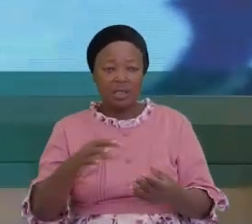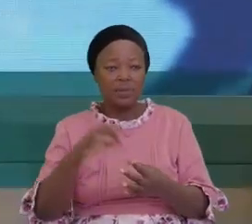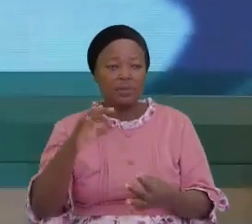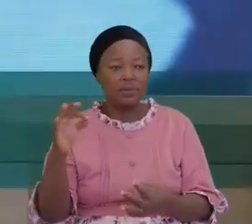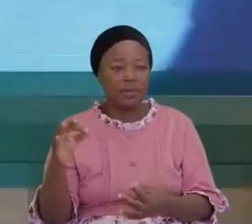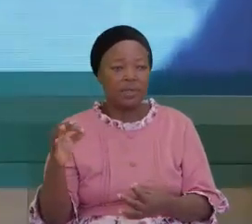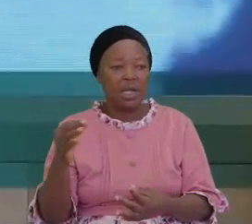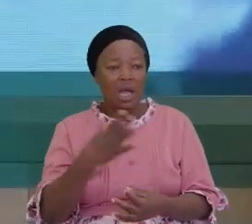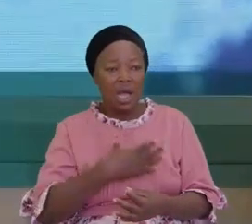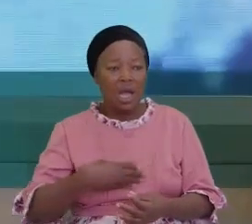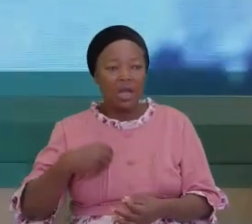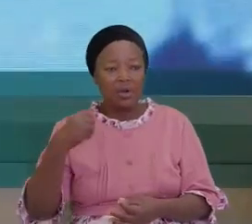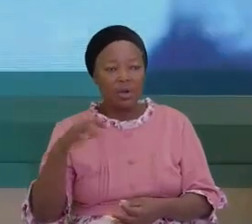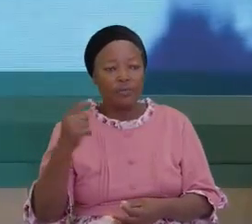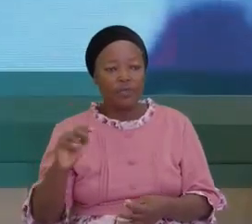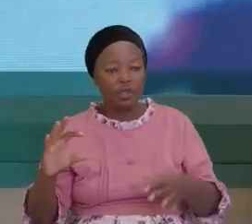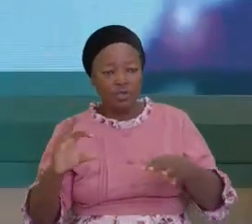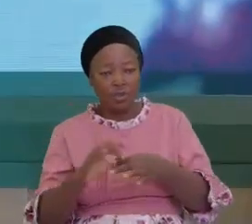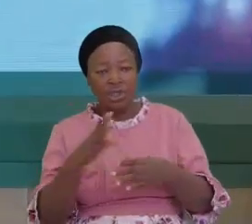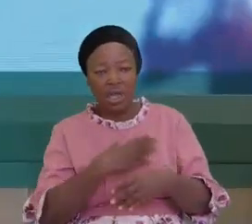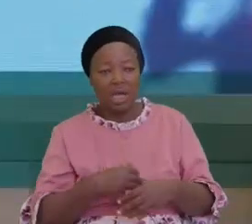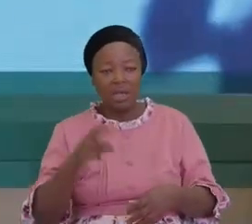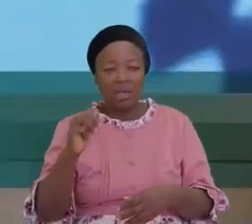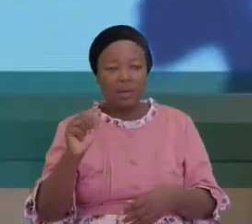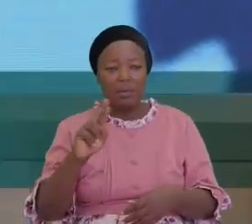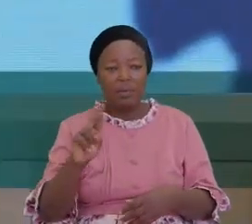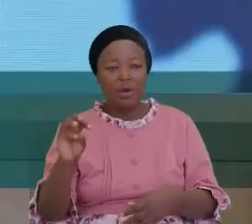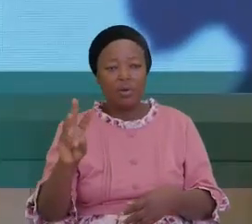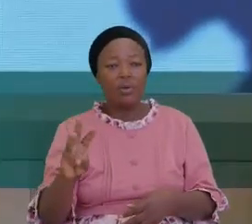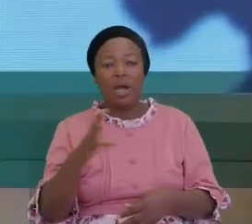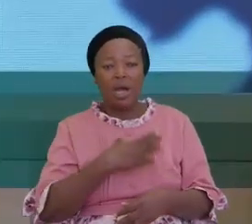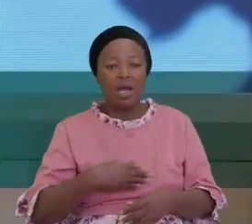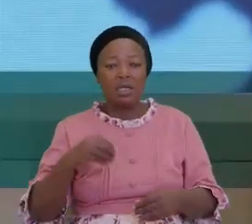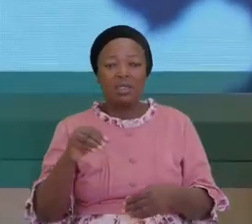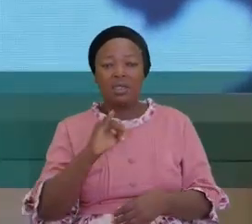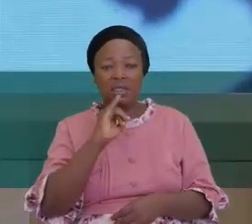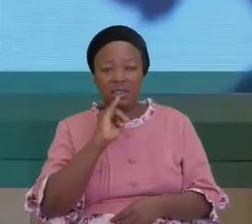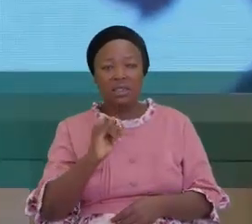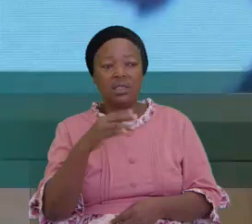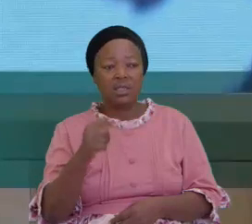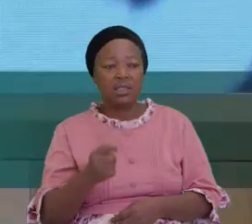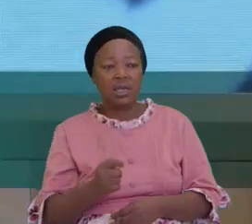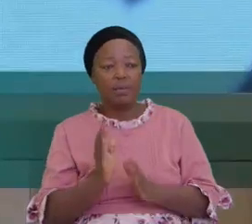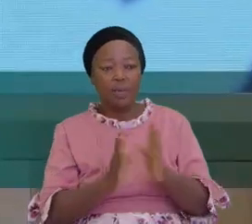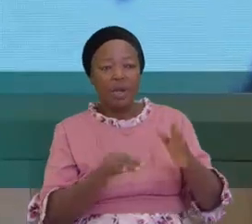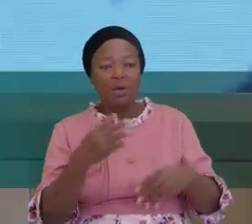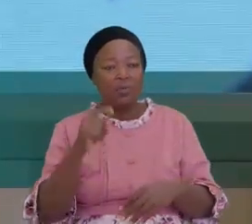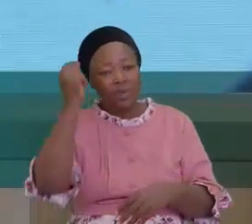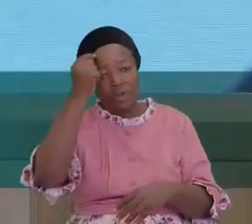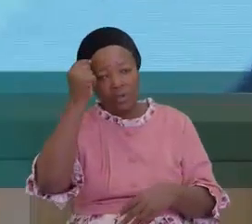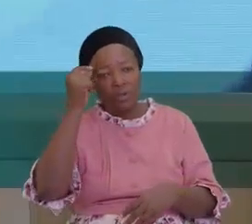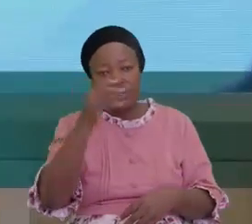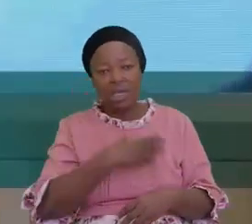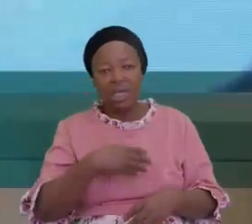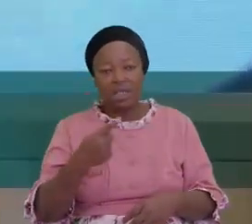and of the joints and marrow, and is the discerner of the thoughts and